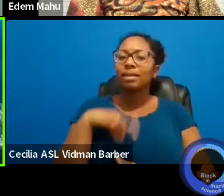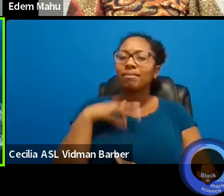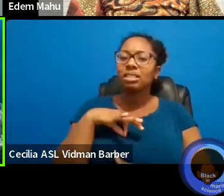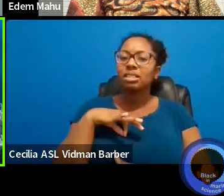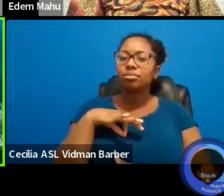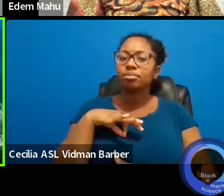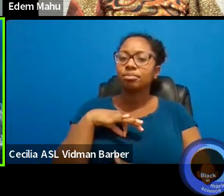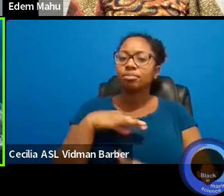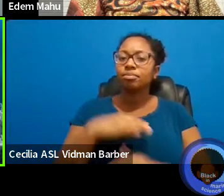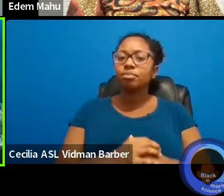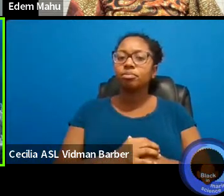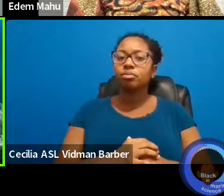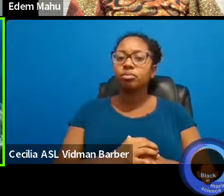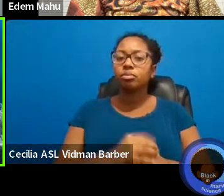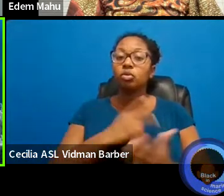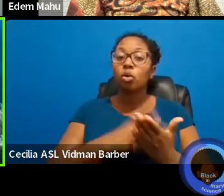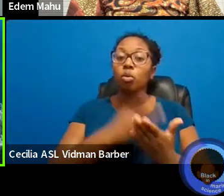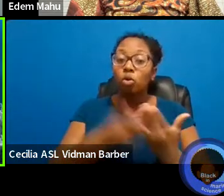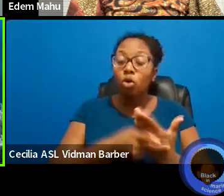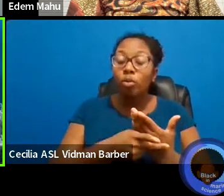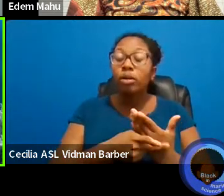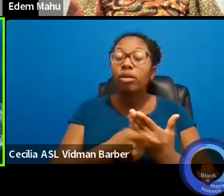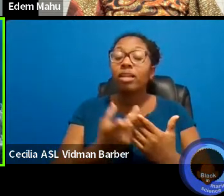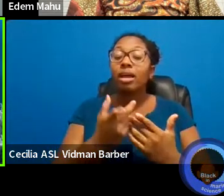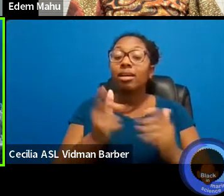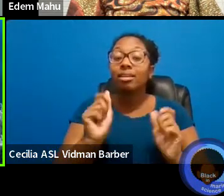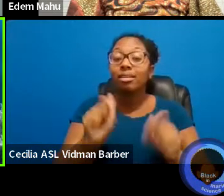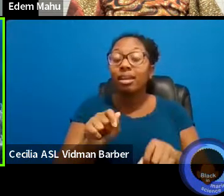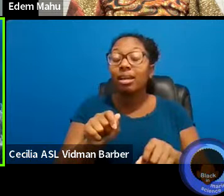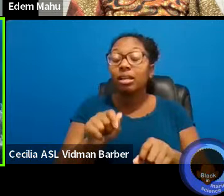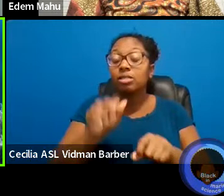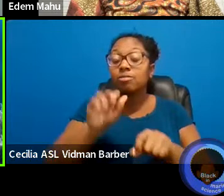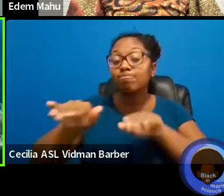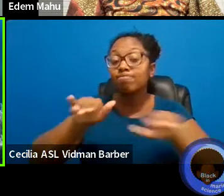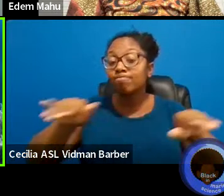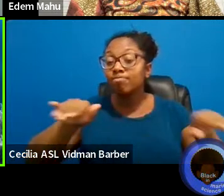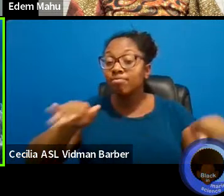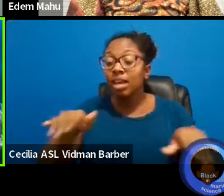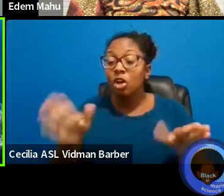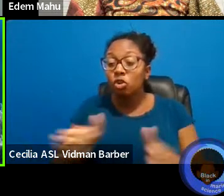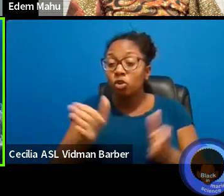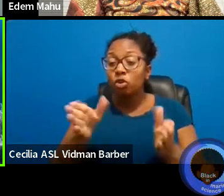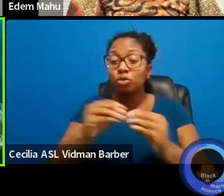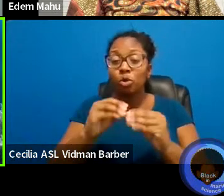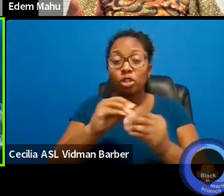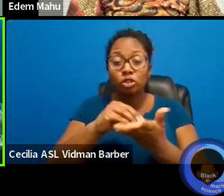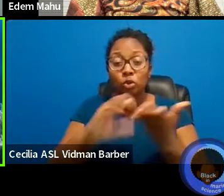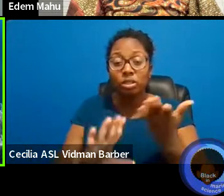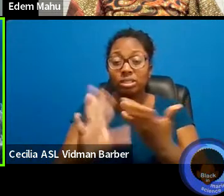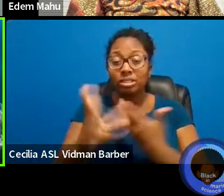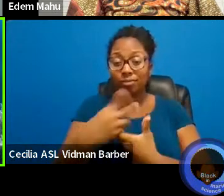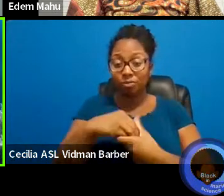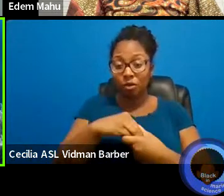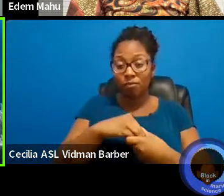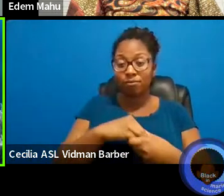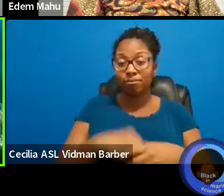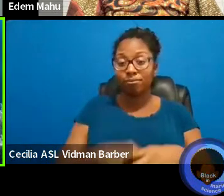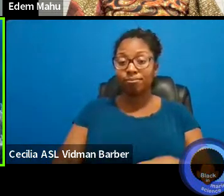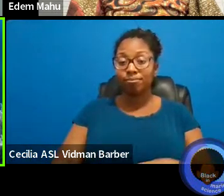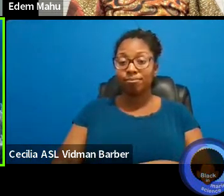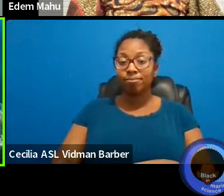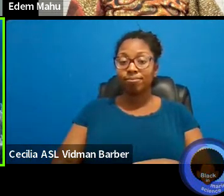would encourage more students to get engaged in marine science, because it's probably a space that most people haven't exploited in Cameroon.